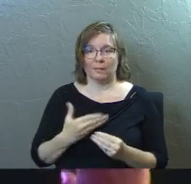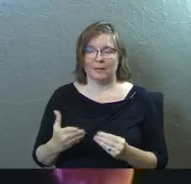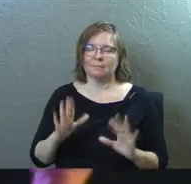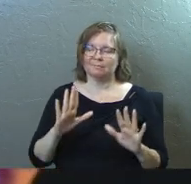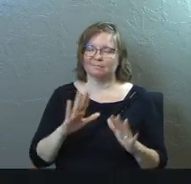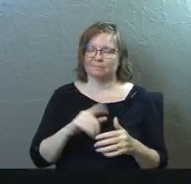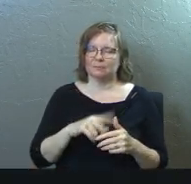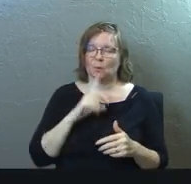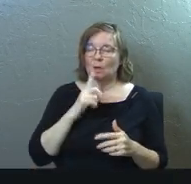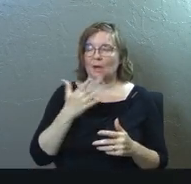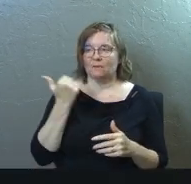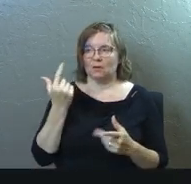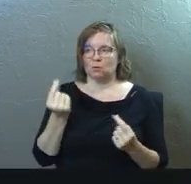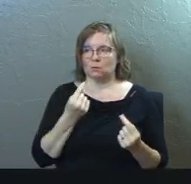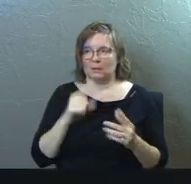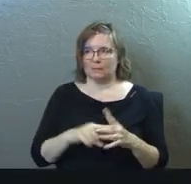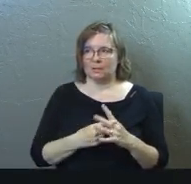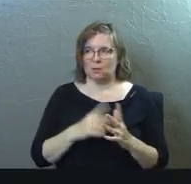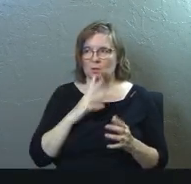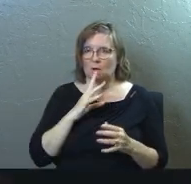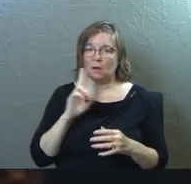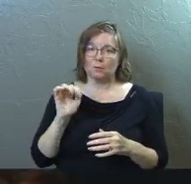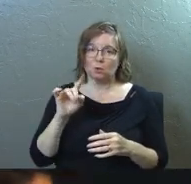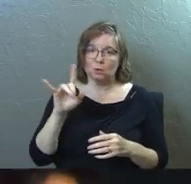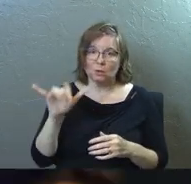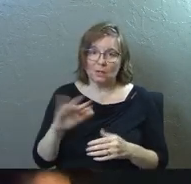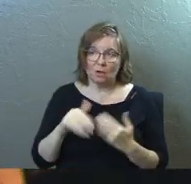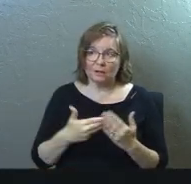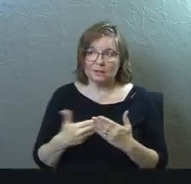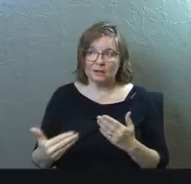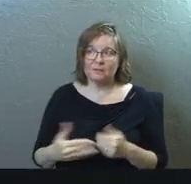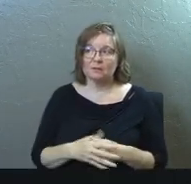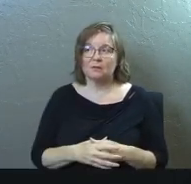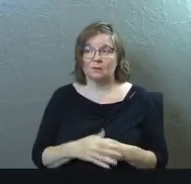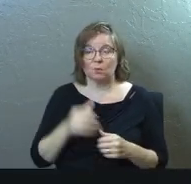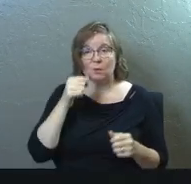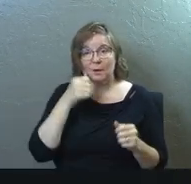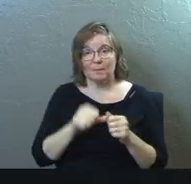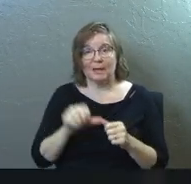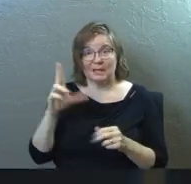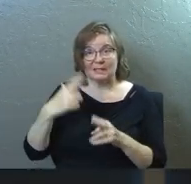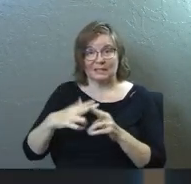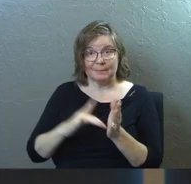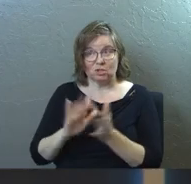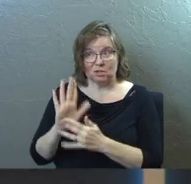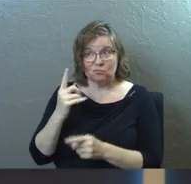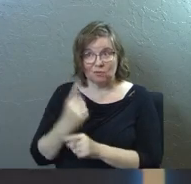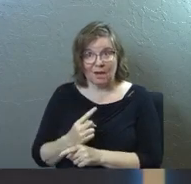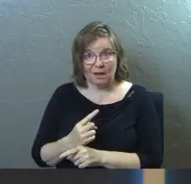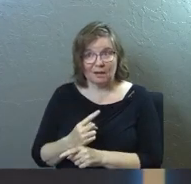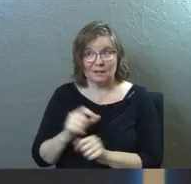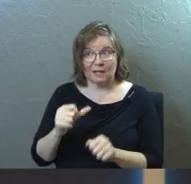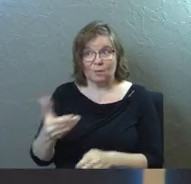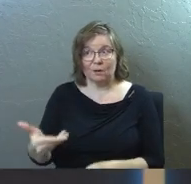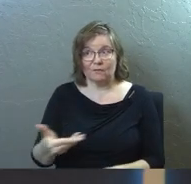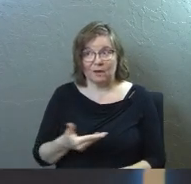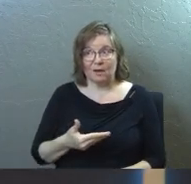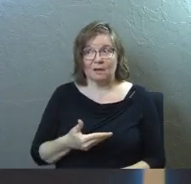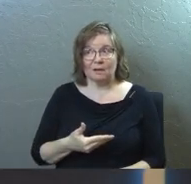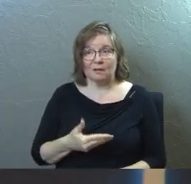And let me just say this real quick. I forgot to do this at the beginning. We're talking about unity and all this kind of stuff. Y'all remember his name is Jesus, right? Can we